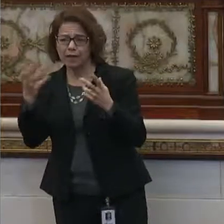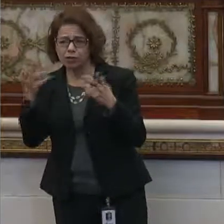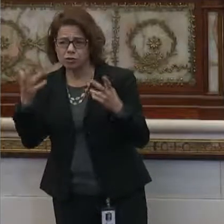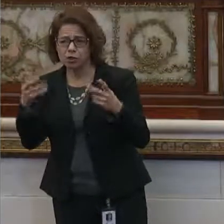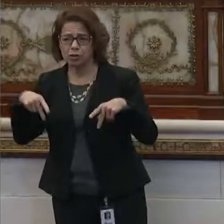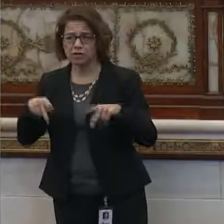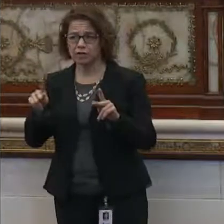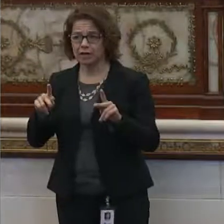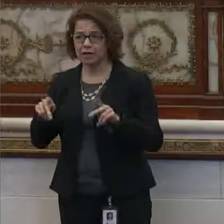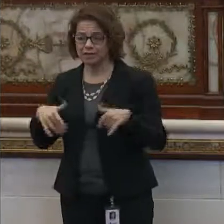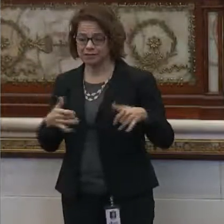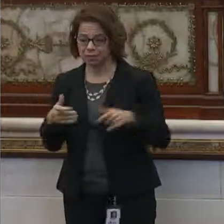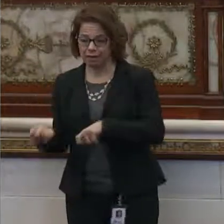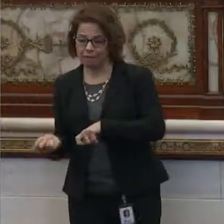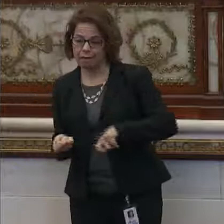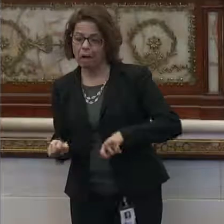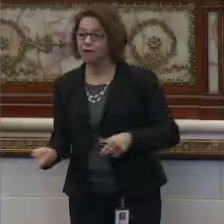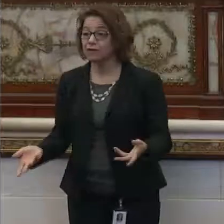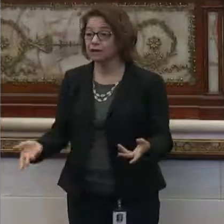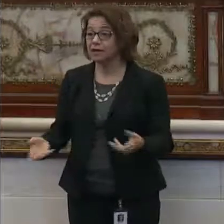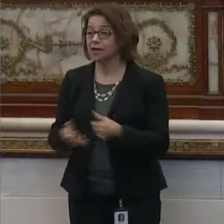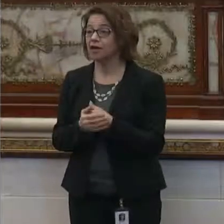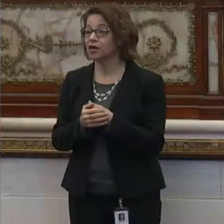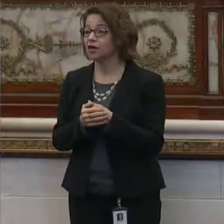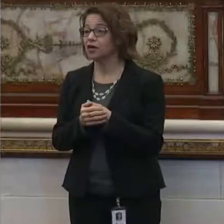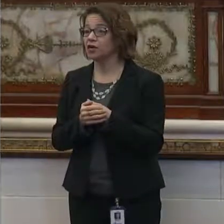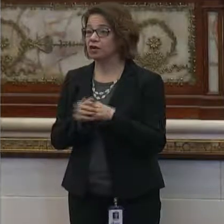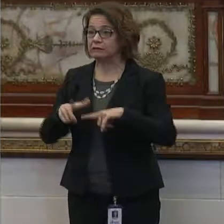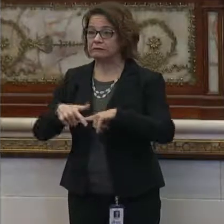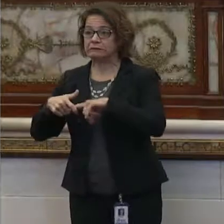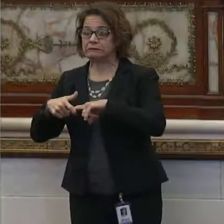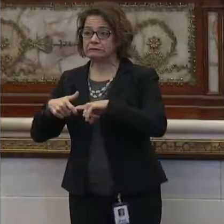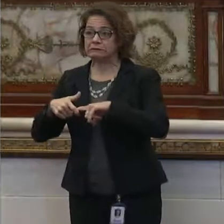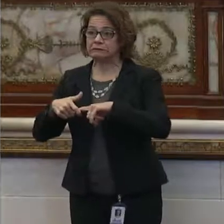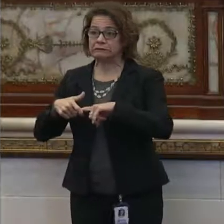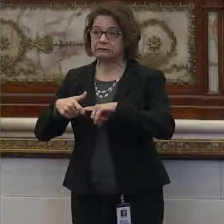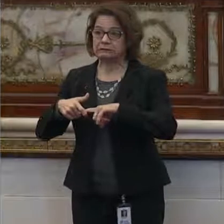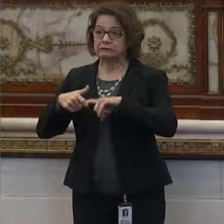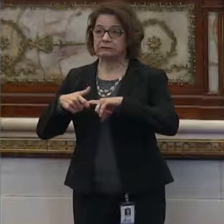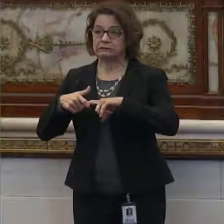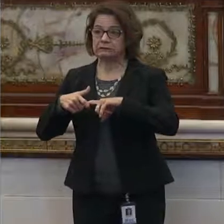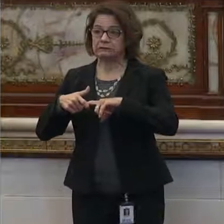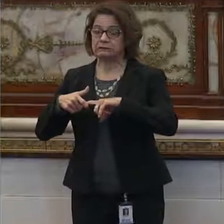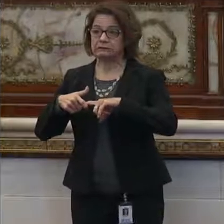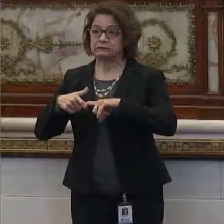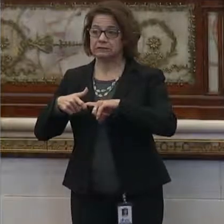us play here and for giving us new plans to make it better.